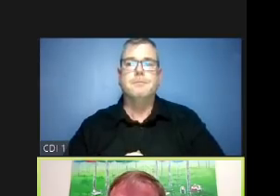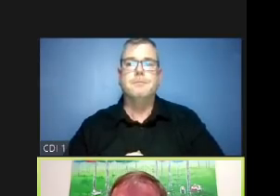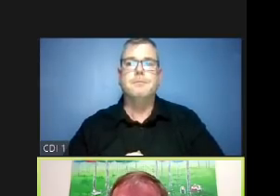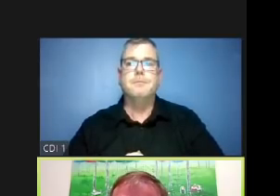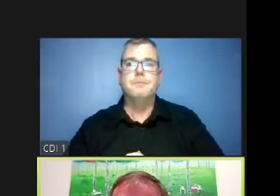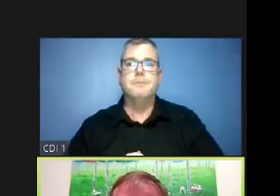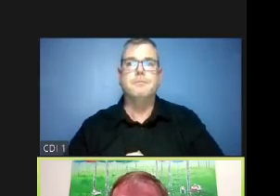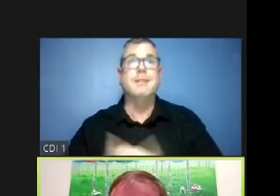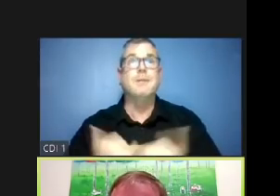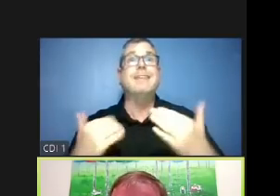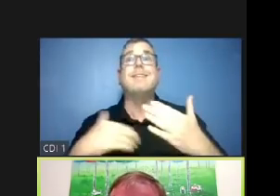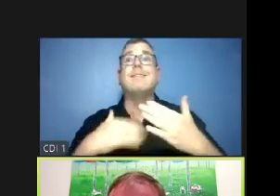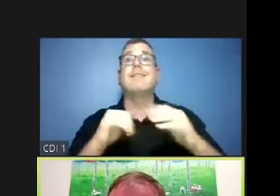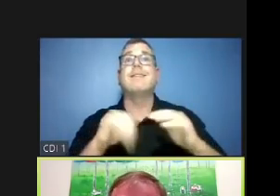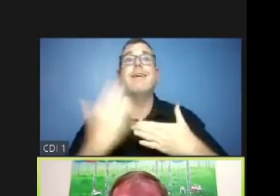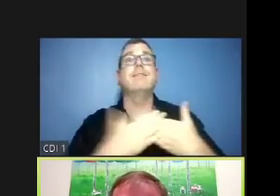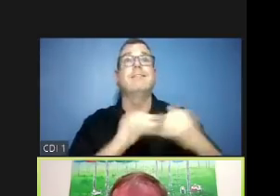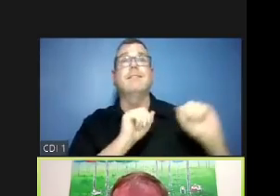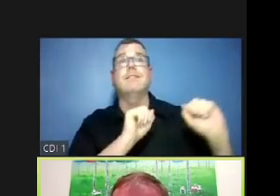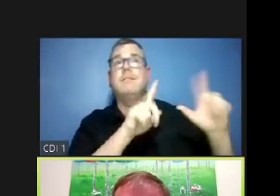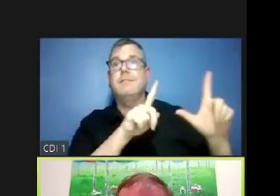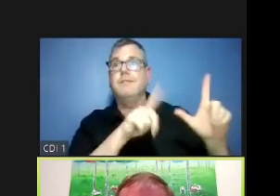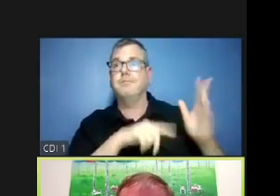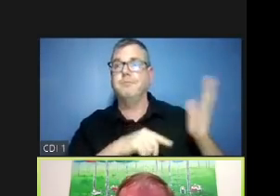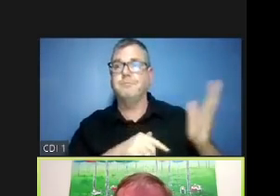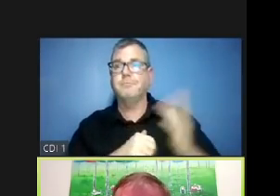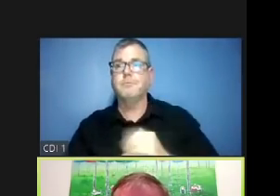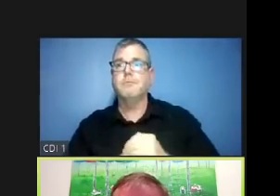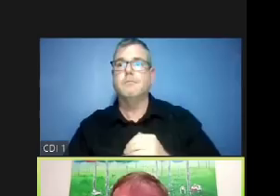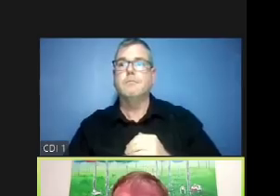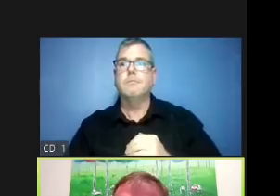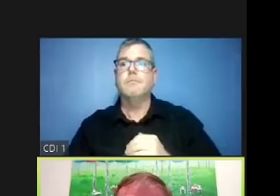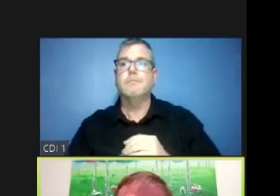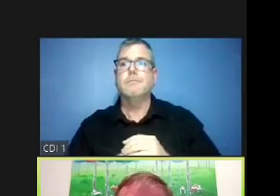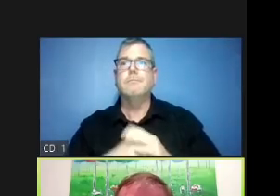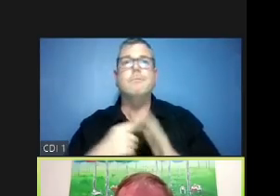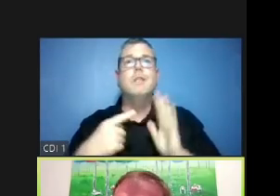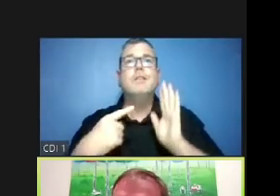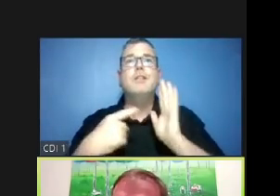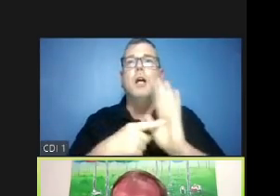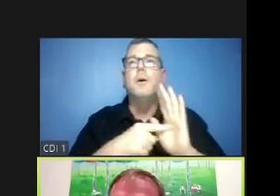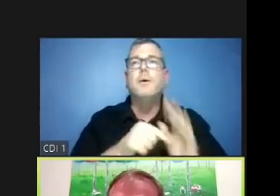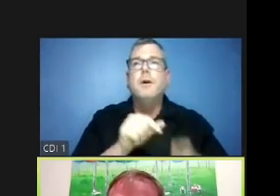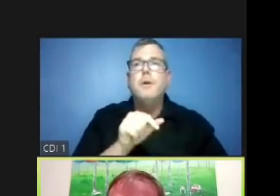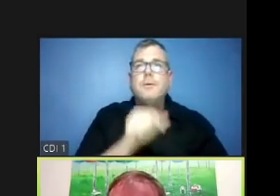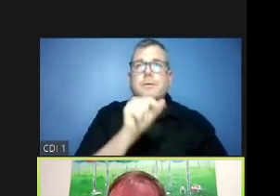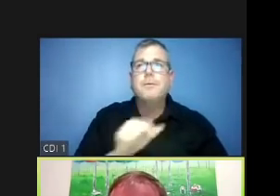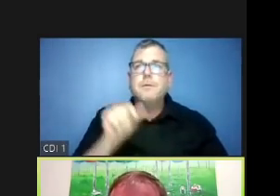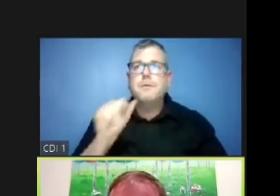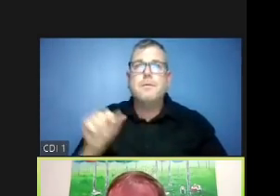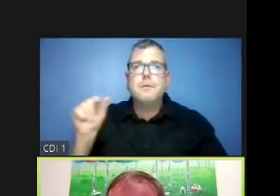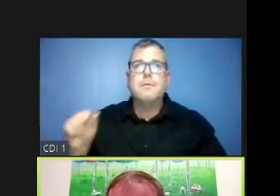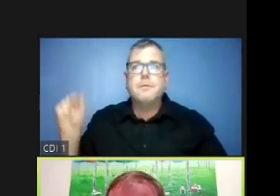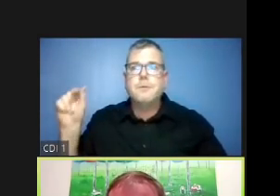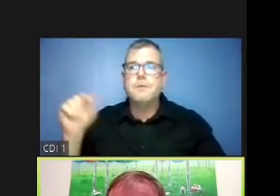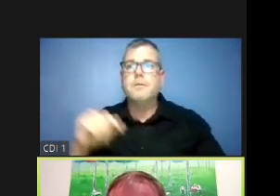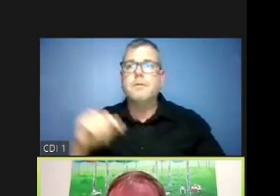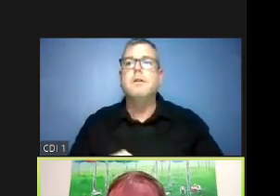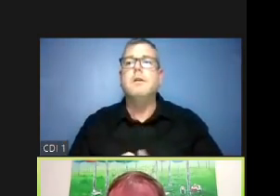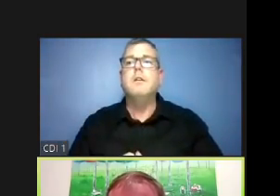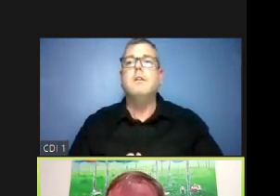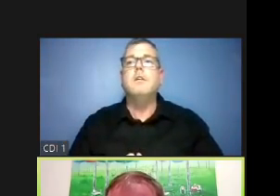And then this shows by day, just like our epidemic curve, this is the number of people per day that have been vaccinated. And it shows that each